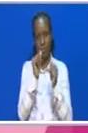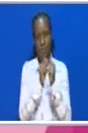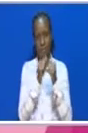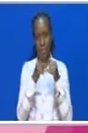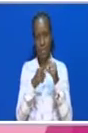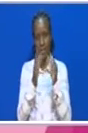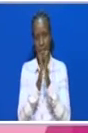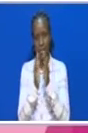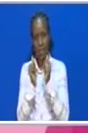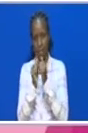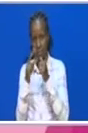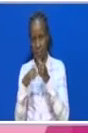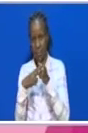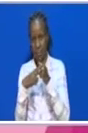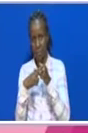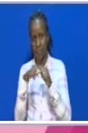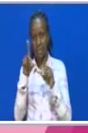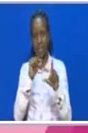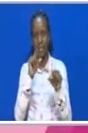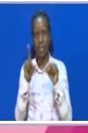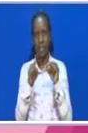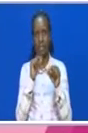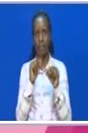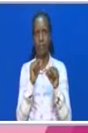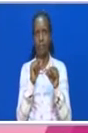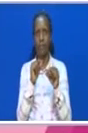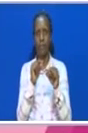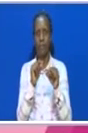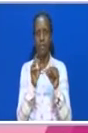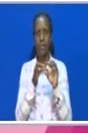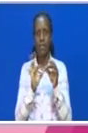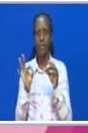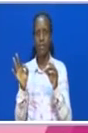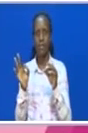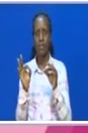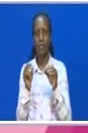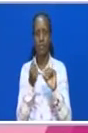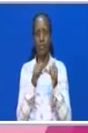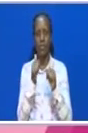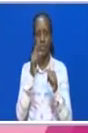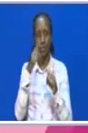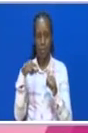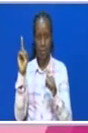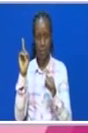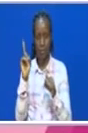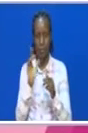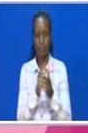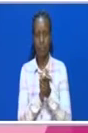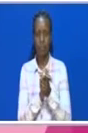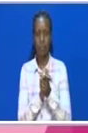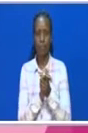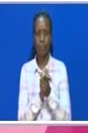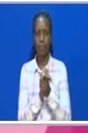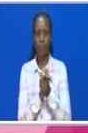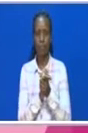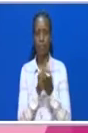and 17, select the sentence which is correct. The sentence which is correct.